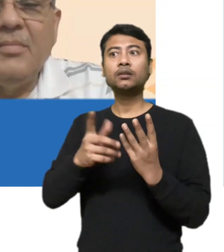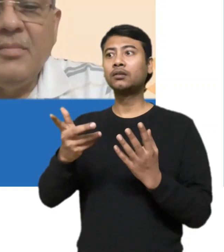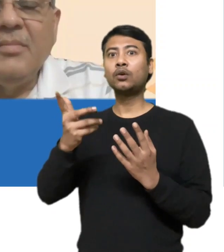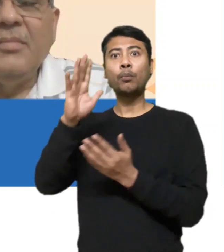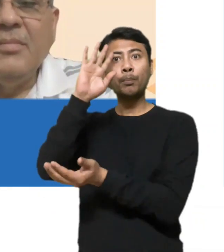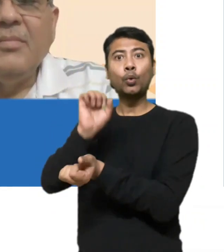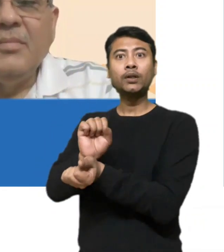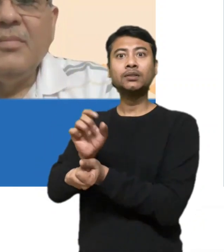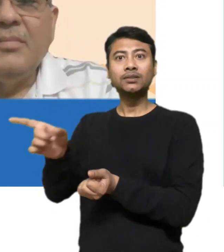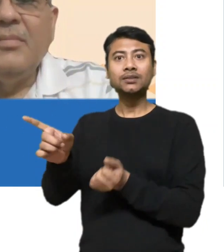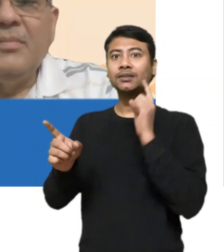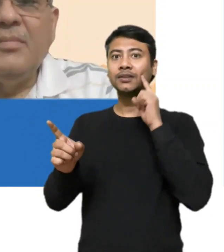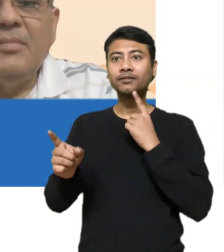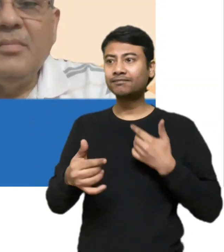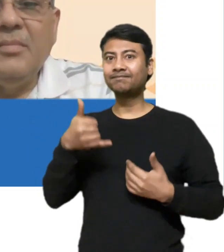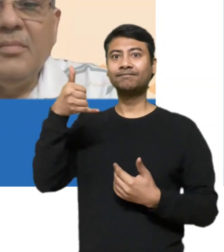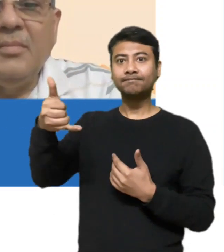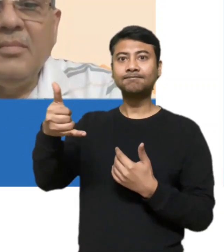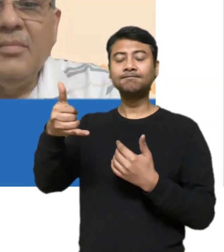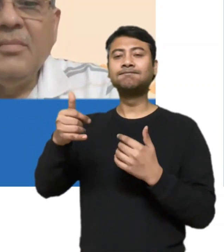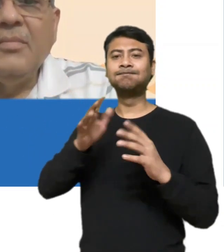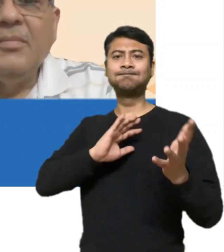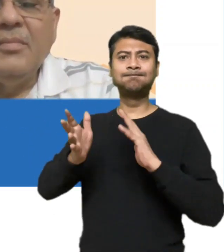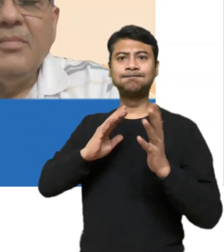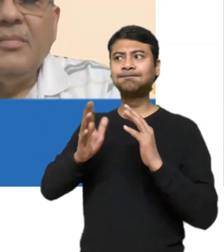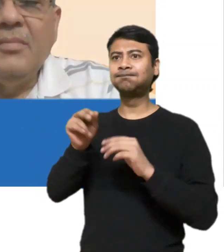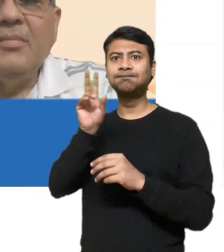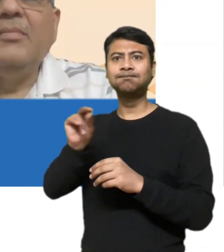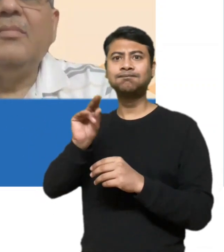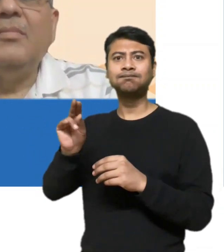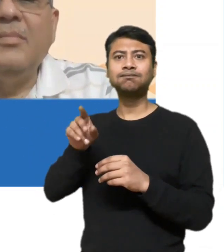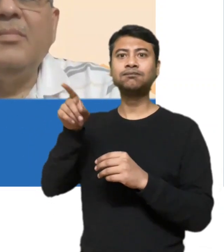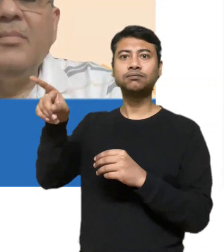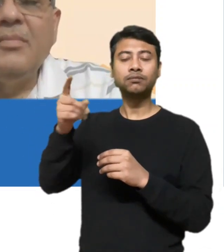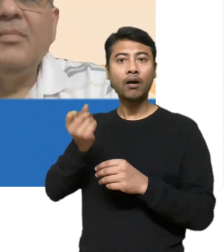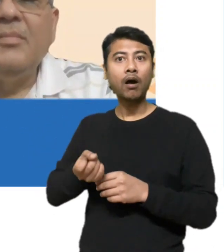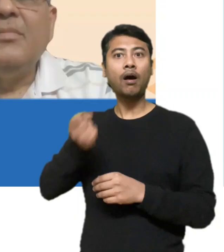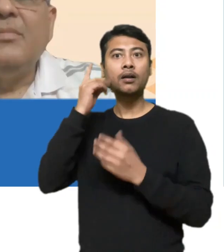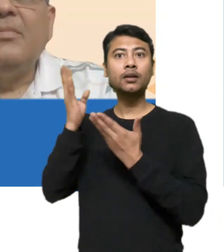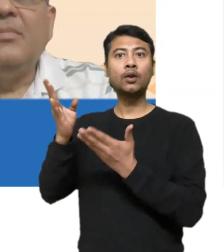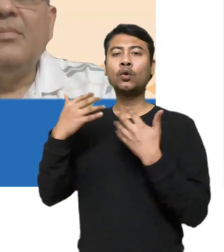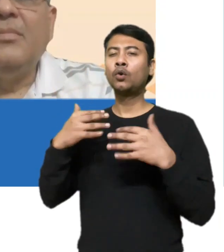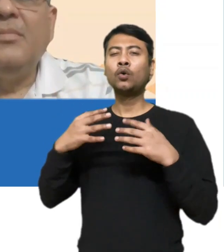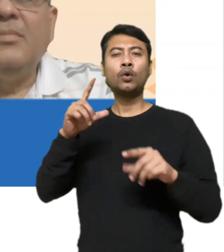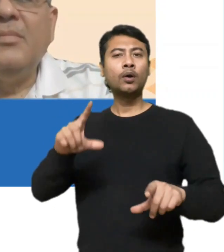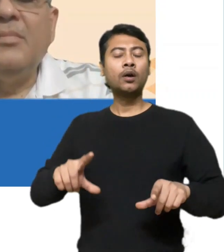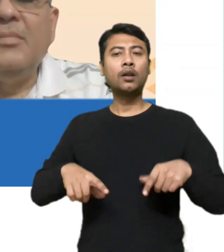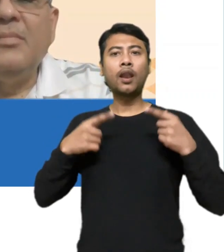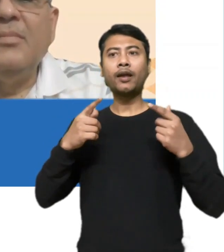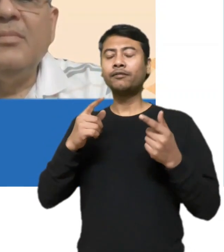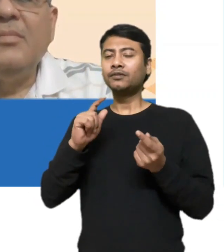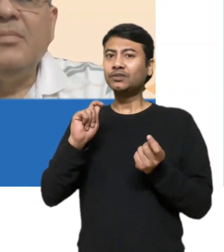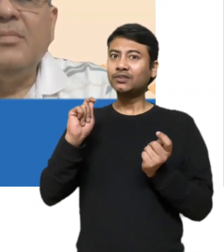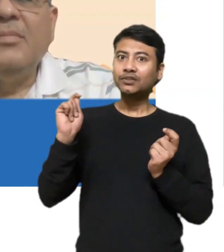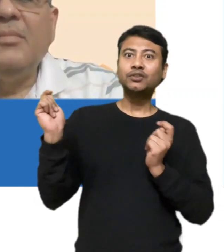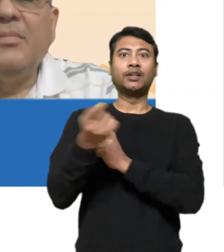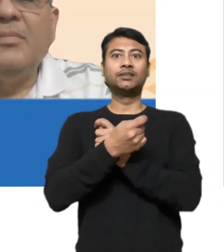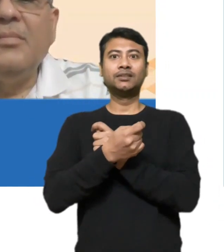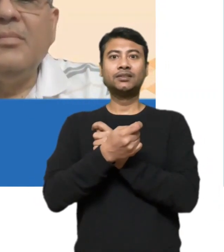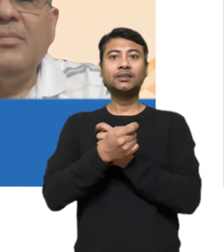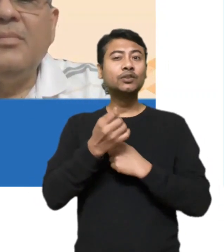time. So these are really transformative changes in their lives. It's not just the